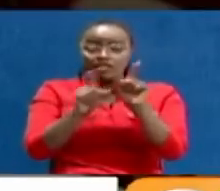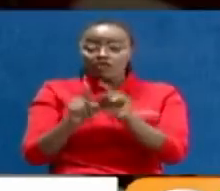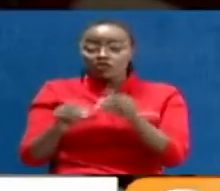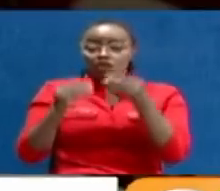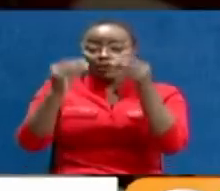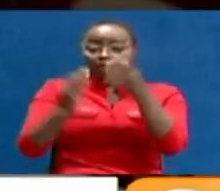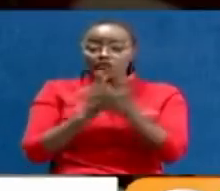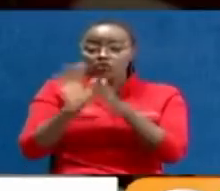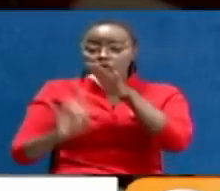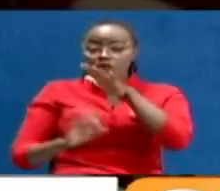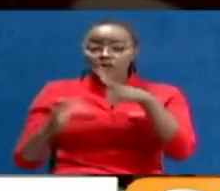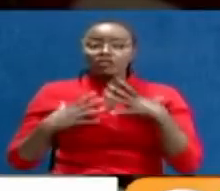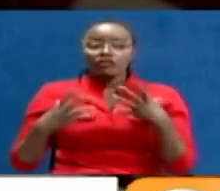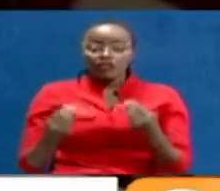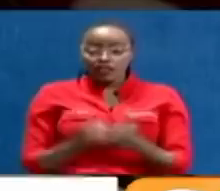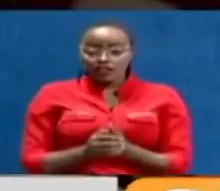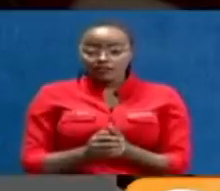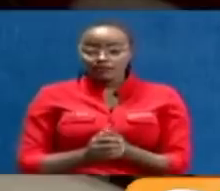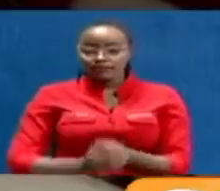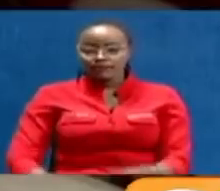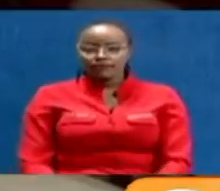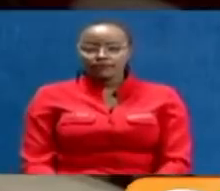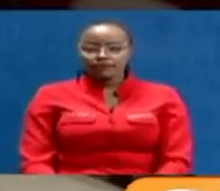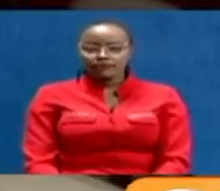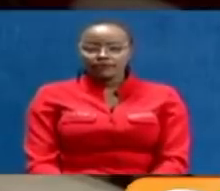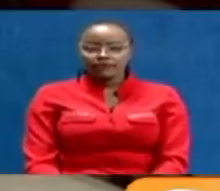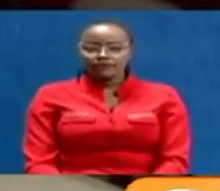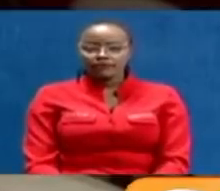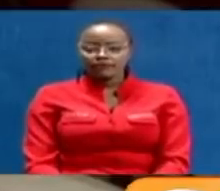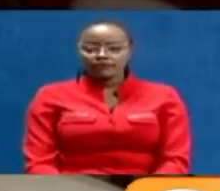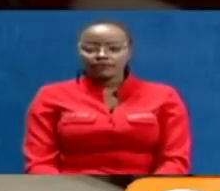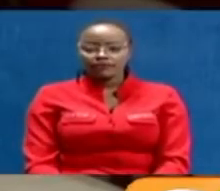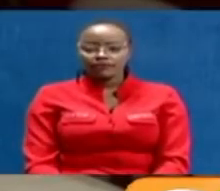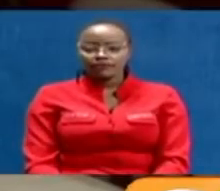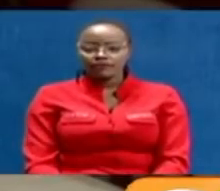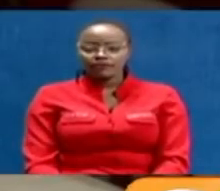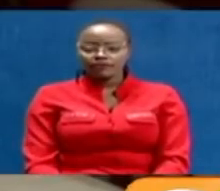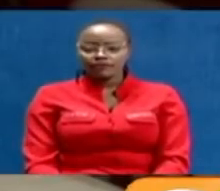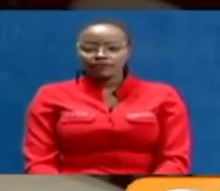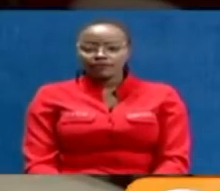issued by the Ministry of Health. Stephen Leto, Citizen TV.